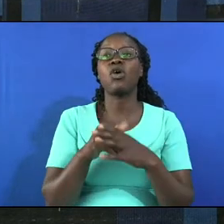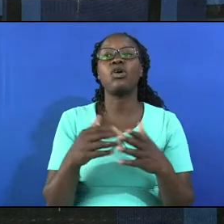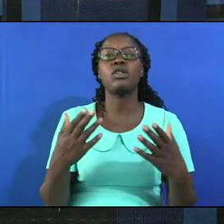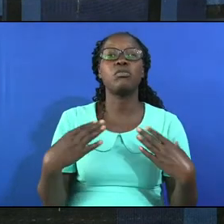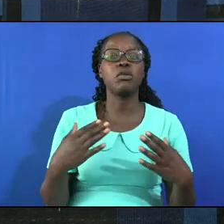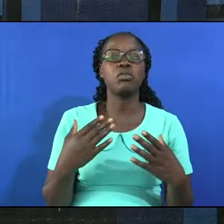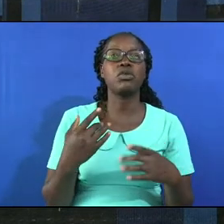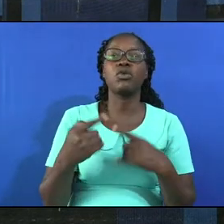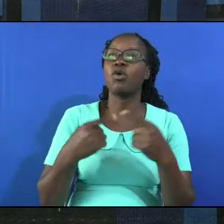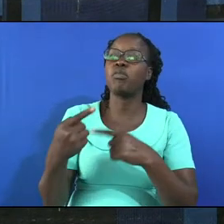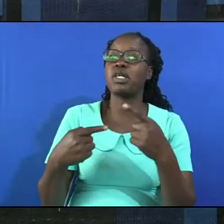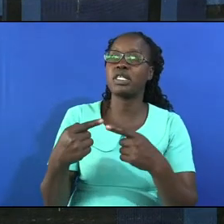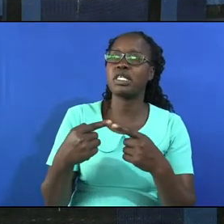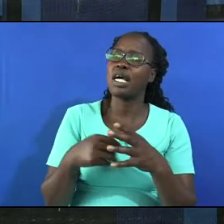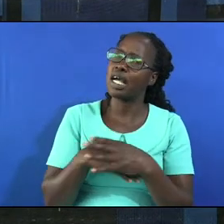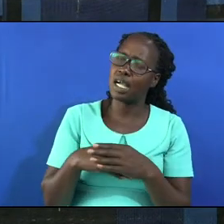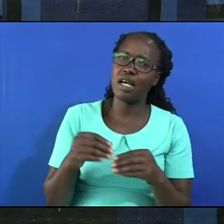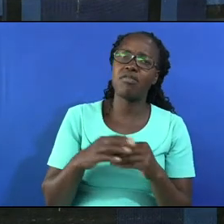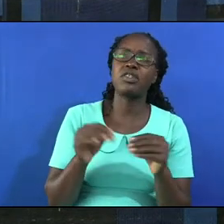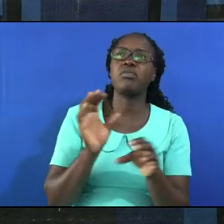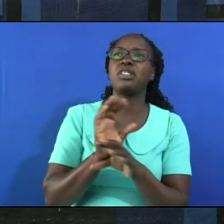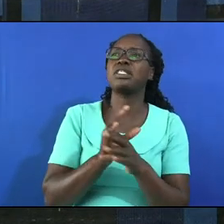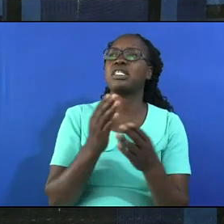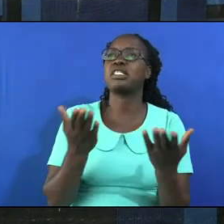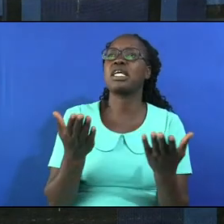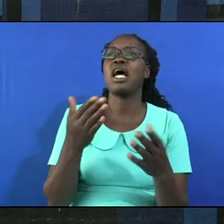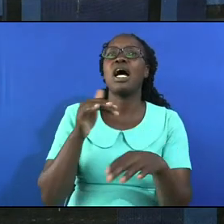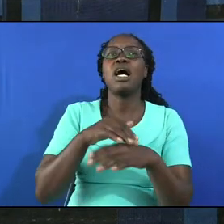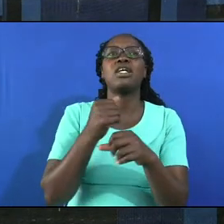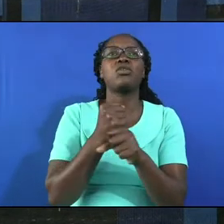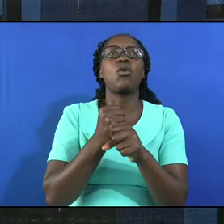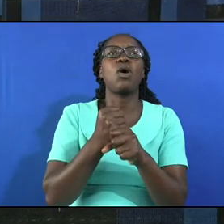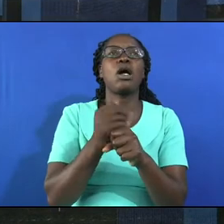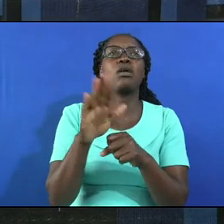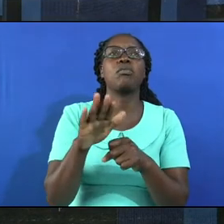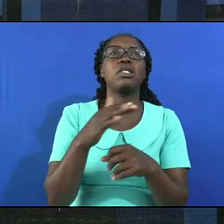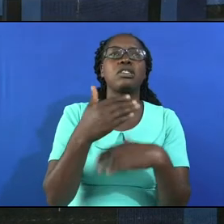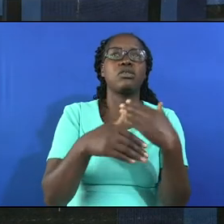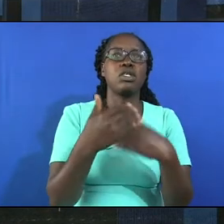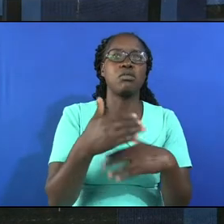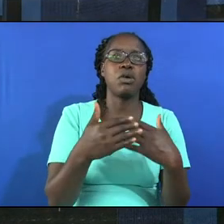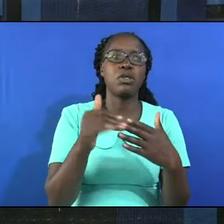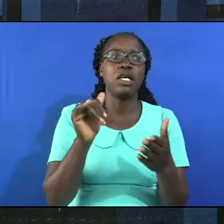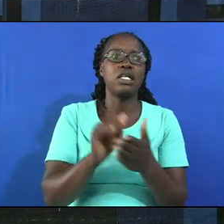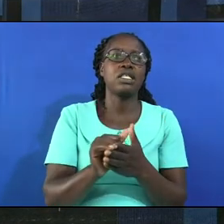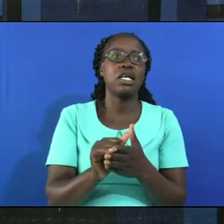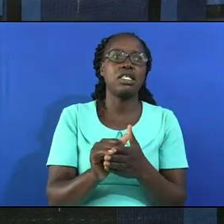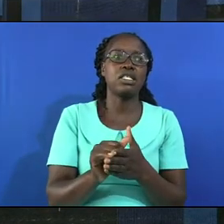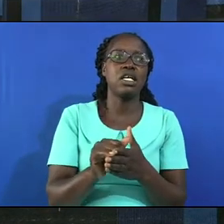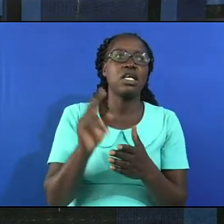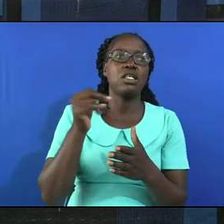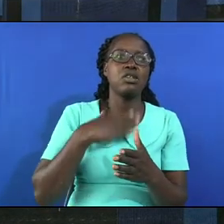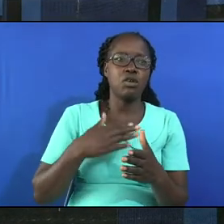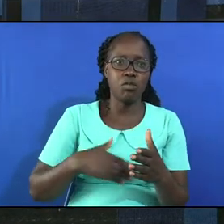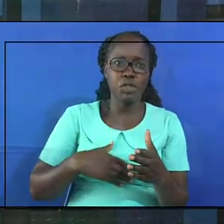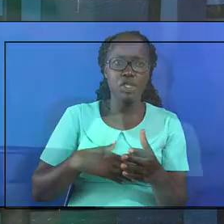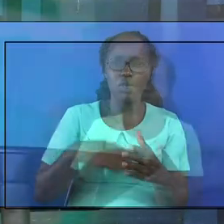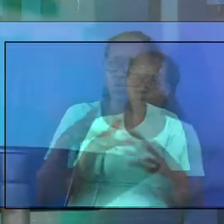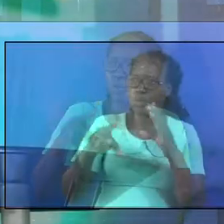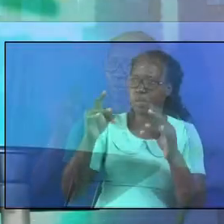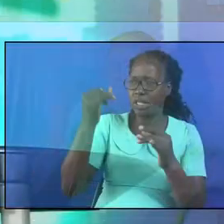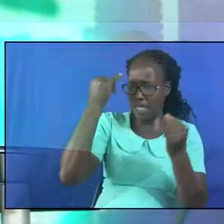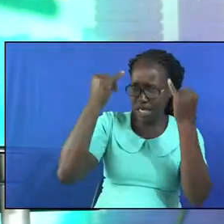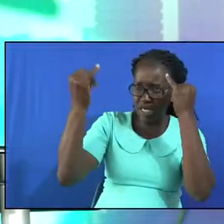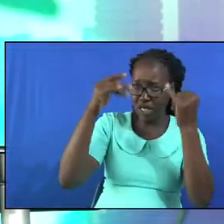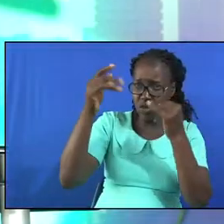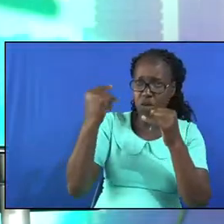operate. That you can operate so comfortably in this church, at your workplace, in your neighborhood, that nobody will even pick the